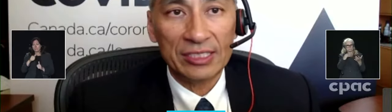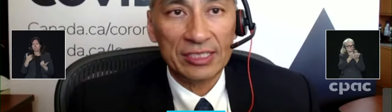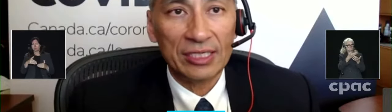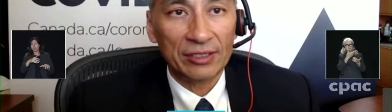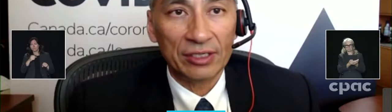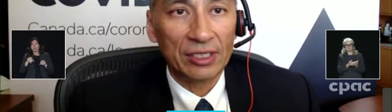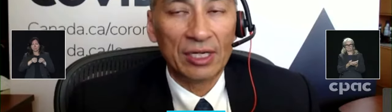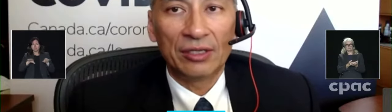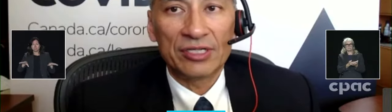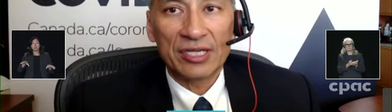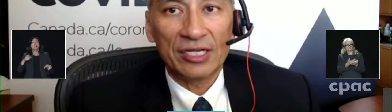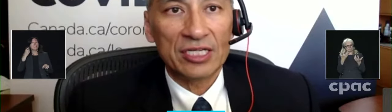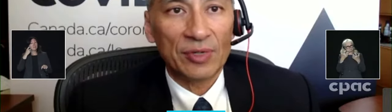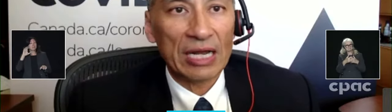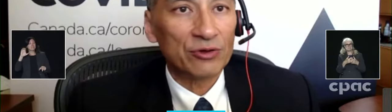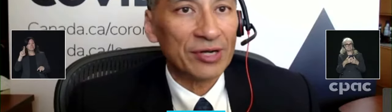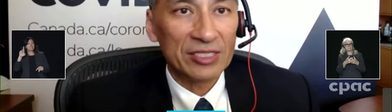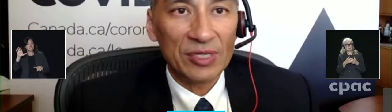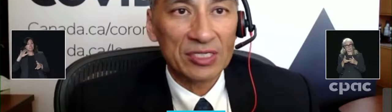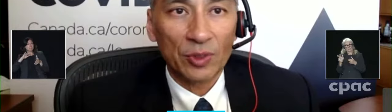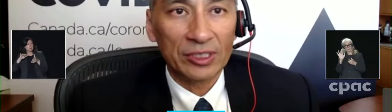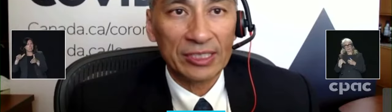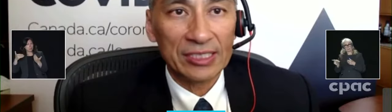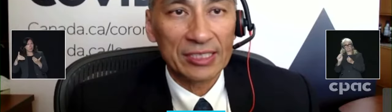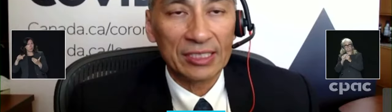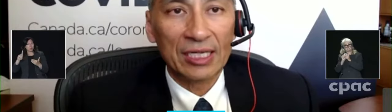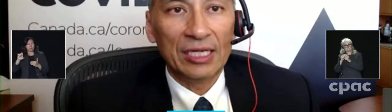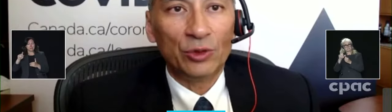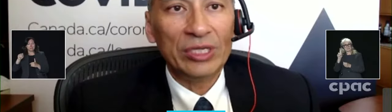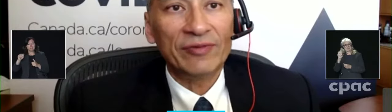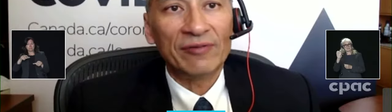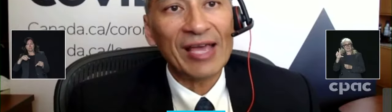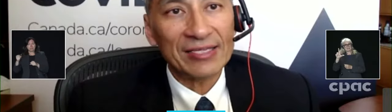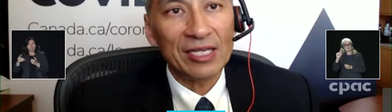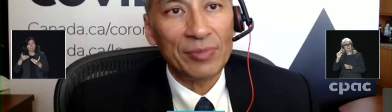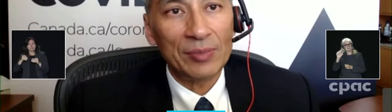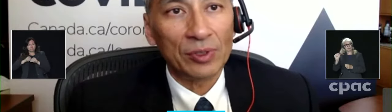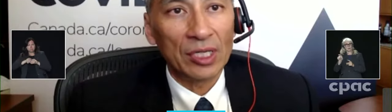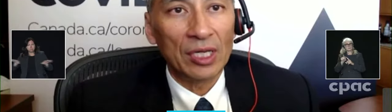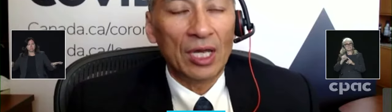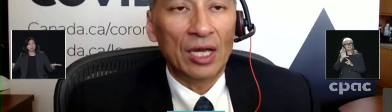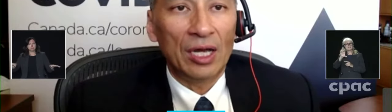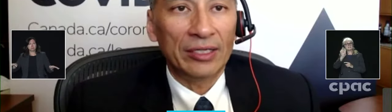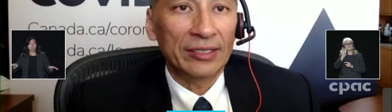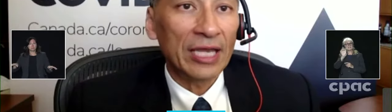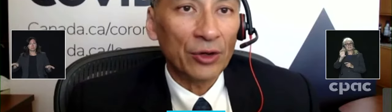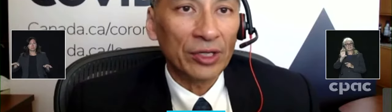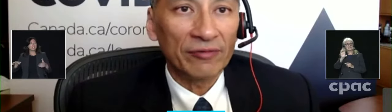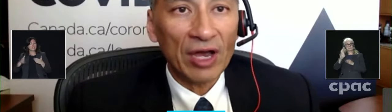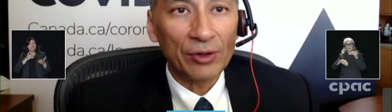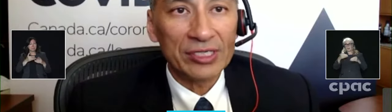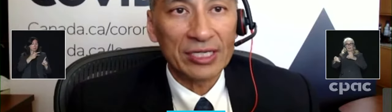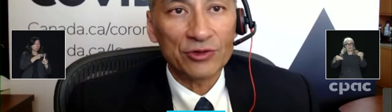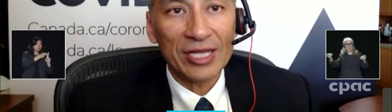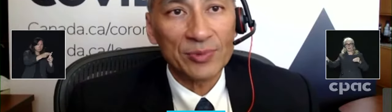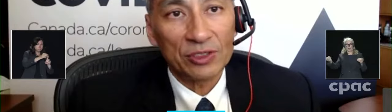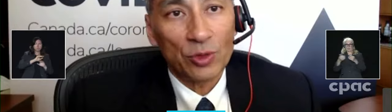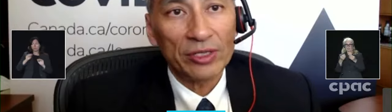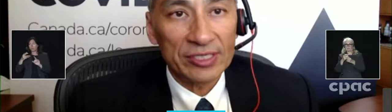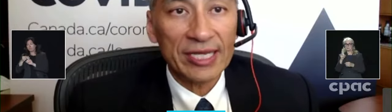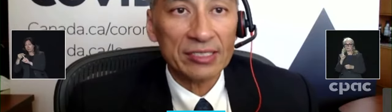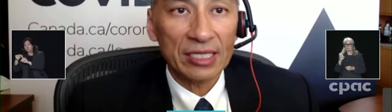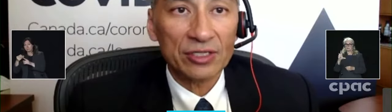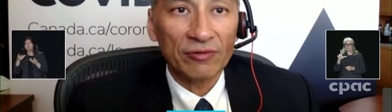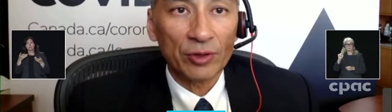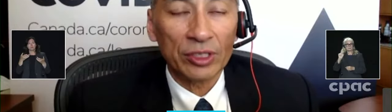with the CDC and their studies about how transmissible it is, and even vaccinated people can carry the virus and then transmit